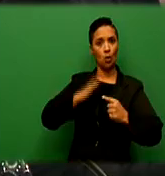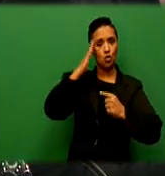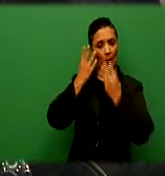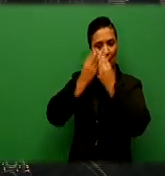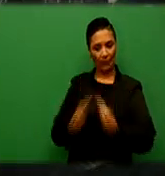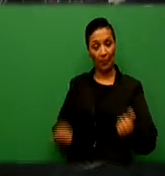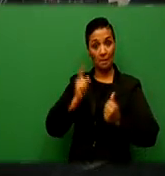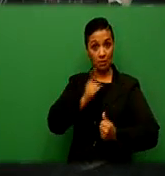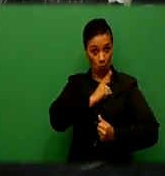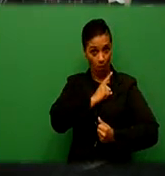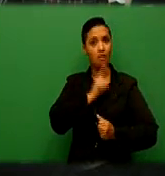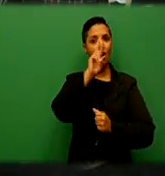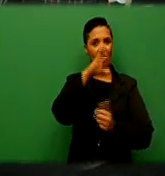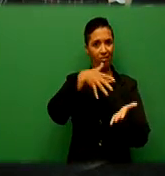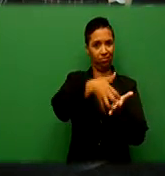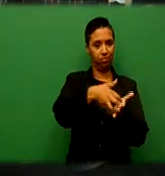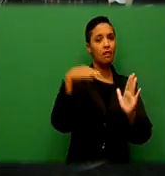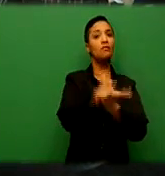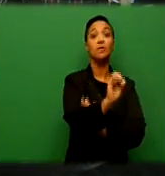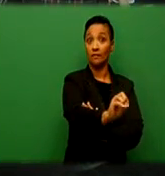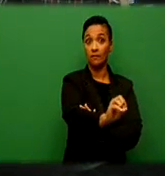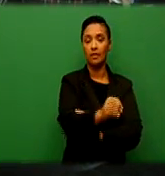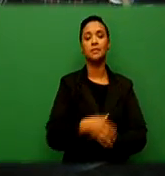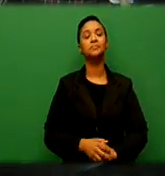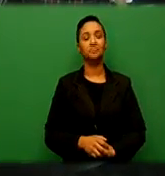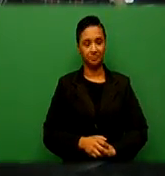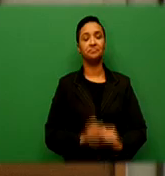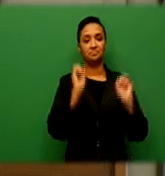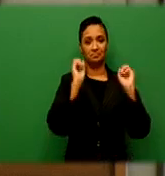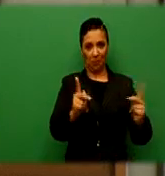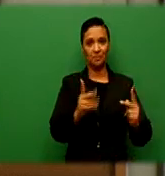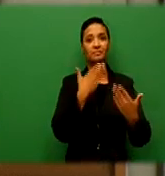decisively? Okay, thank you very much.